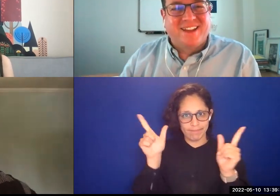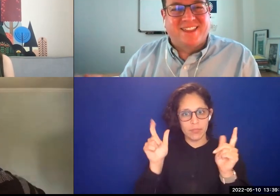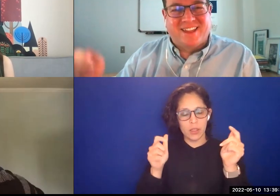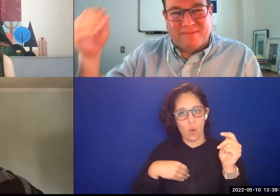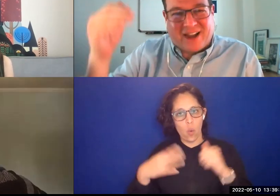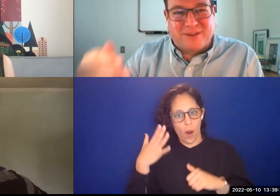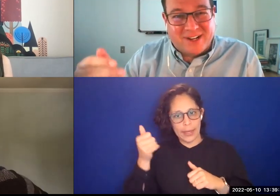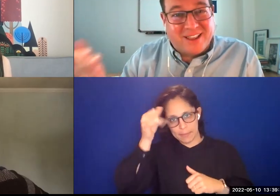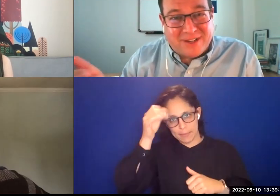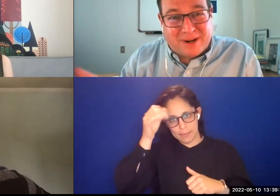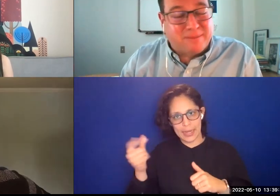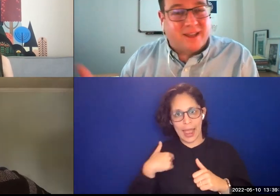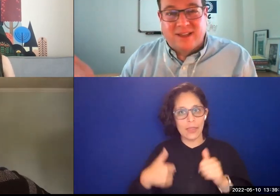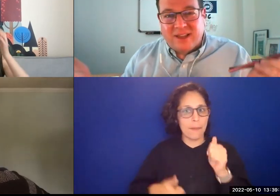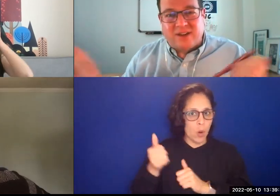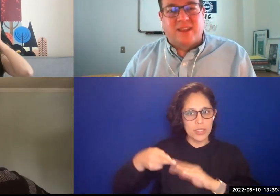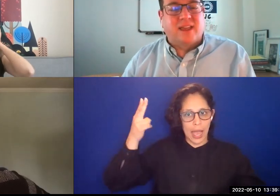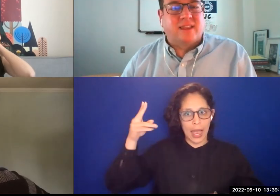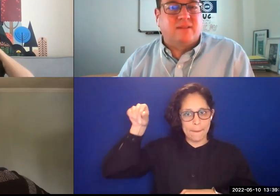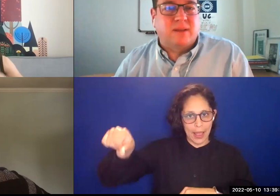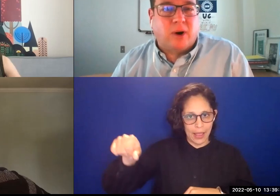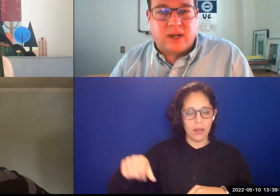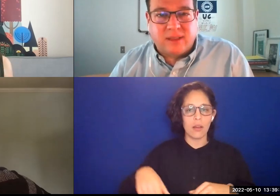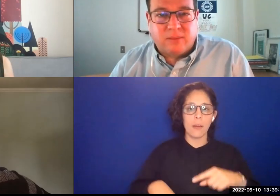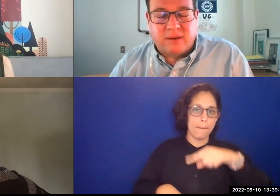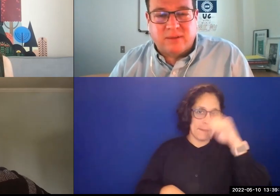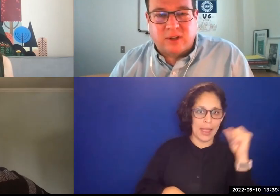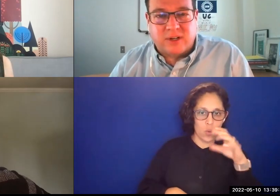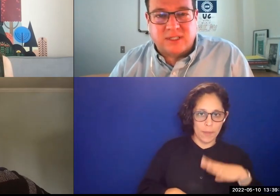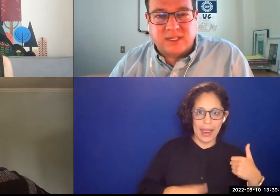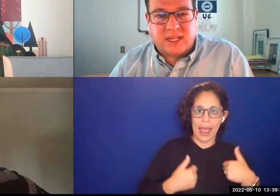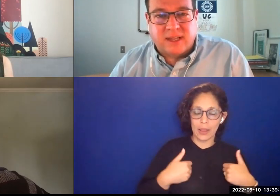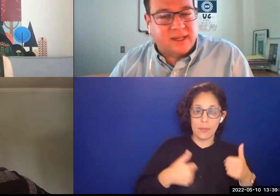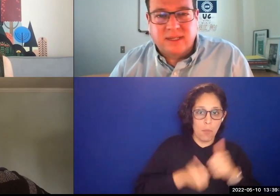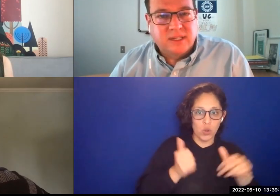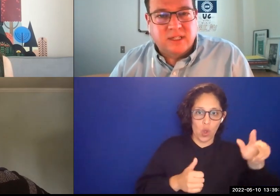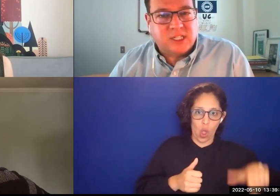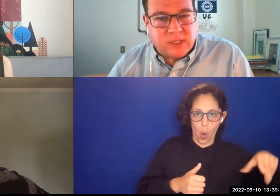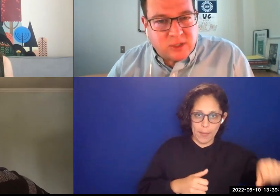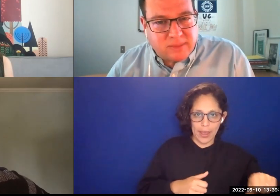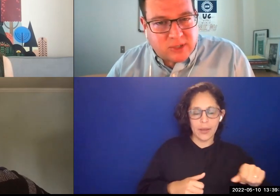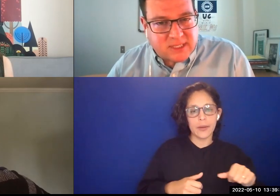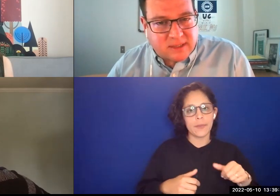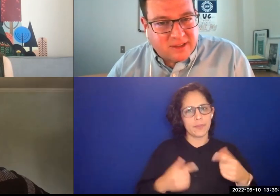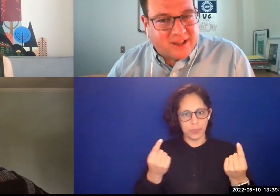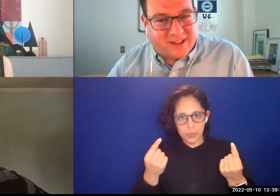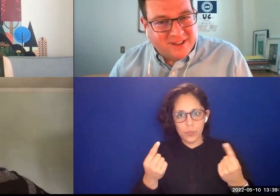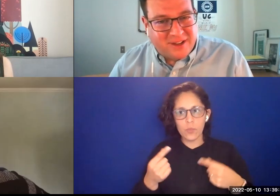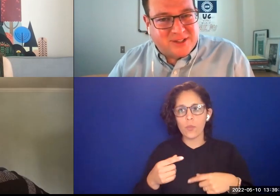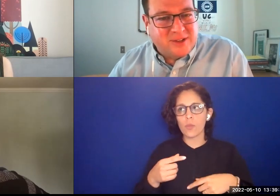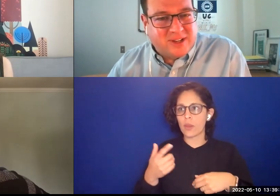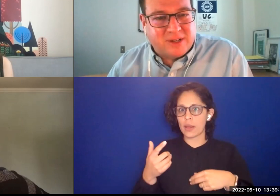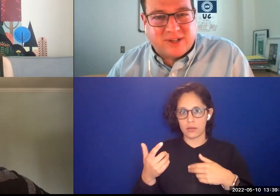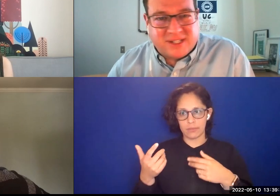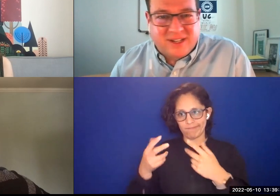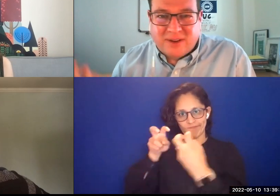pay. Black women were getting the lowest merit pay. You know, and they, in bargaining, they went to the university and said, like, show us you can be trusted. Like,